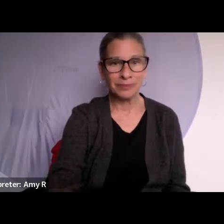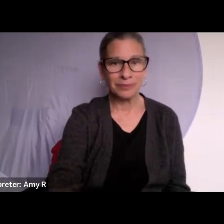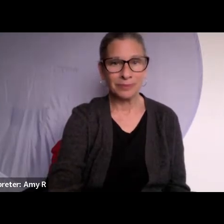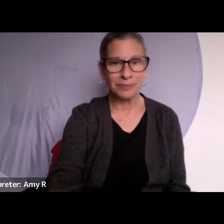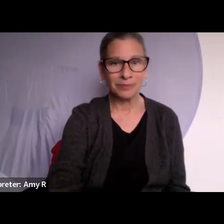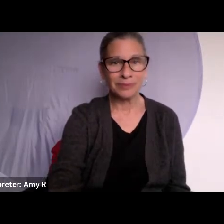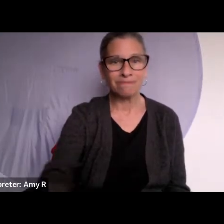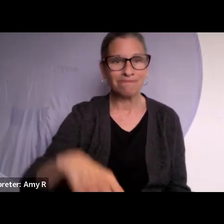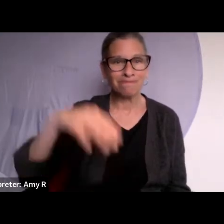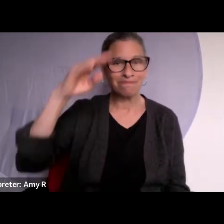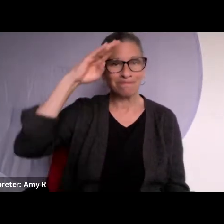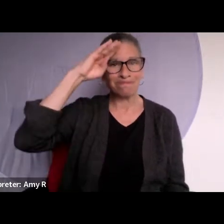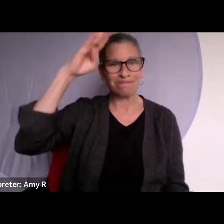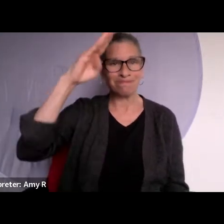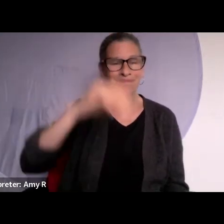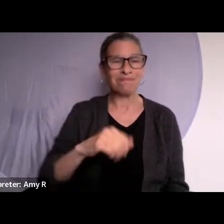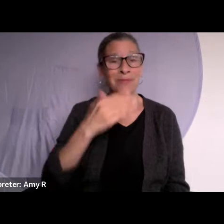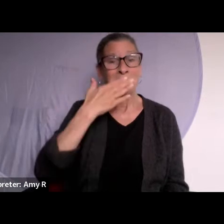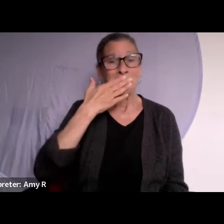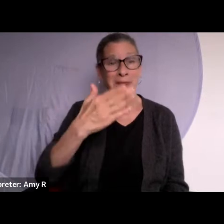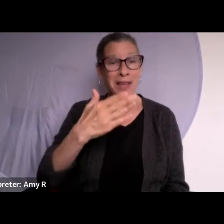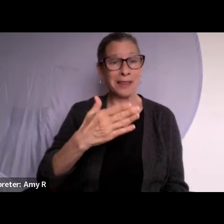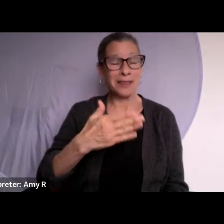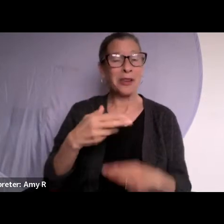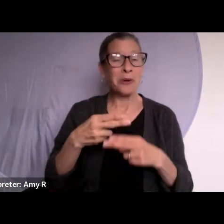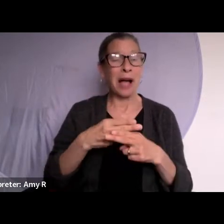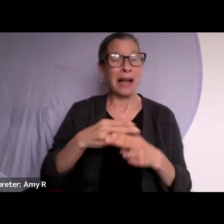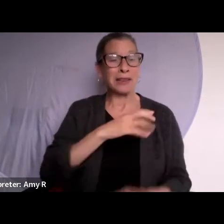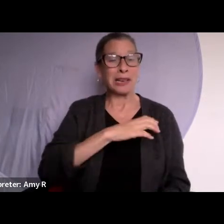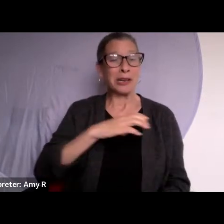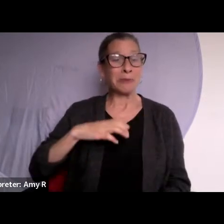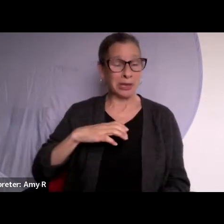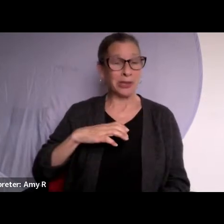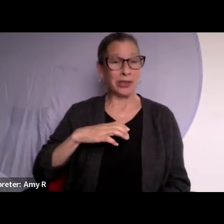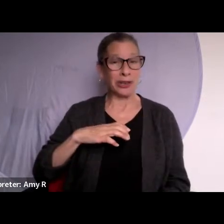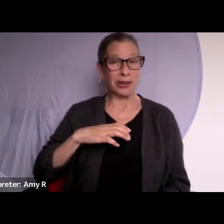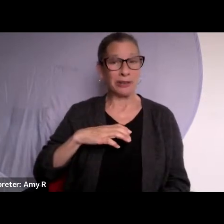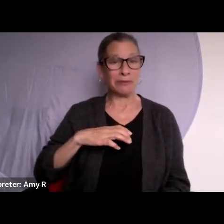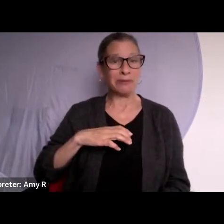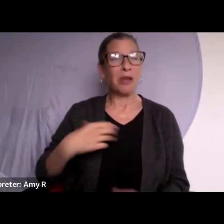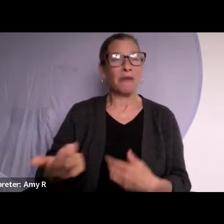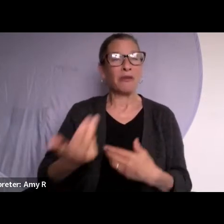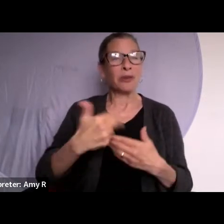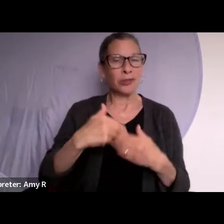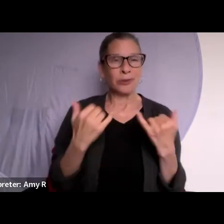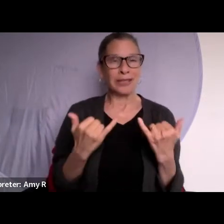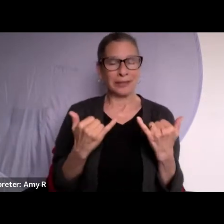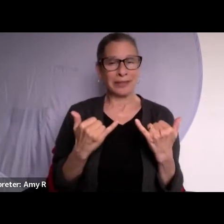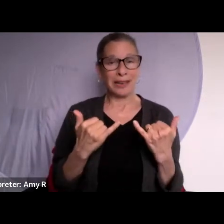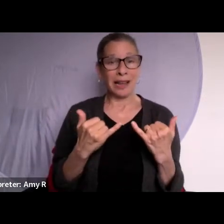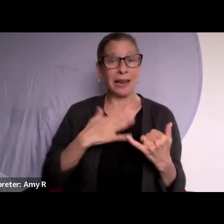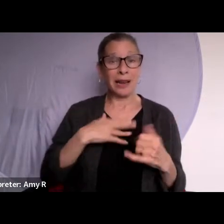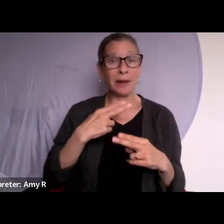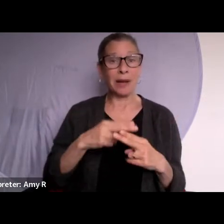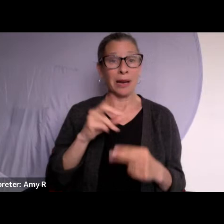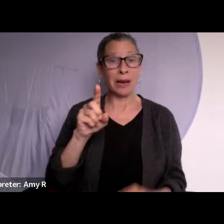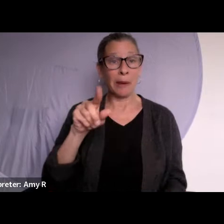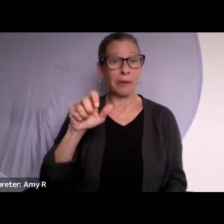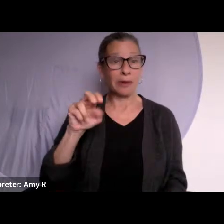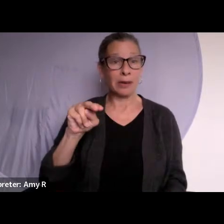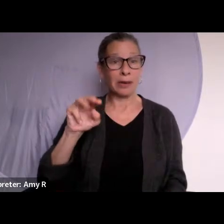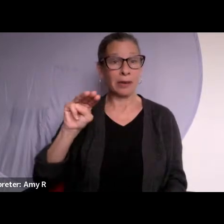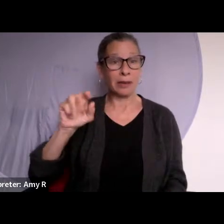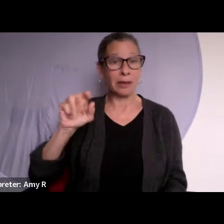Hi there. Thank you so much to Acting Commissioner Kijakazi for joining us today. My name is Dylan Matthews. I'm a